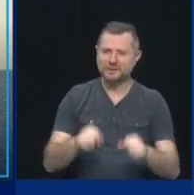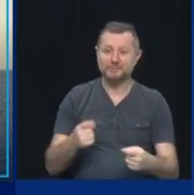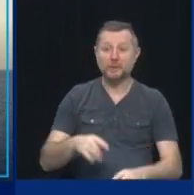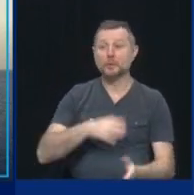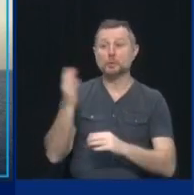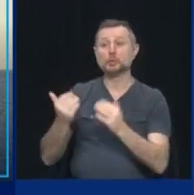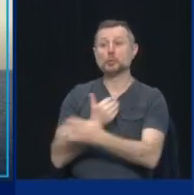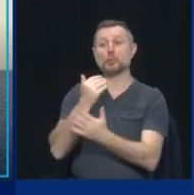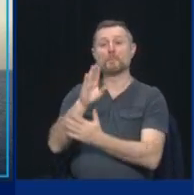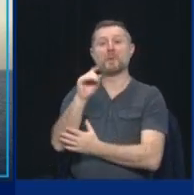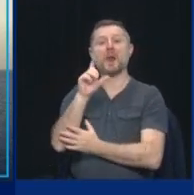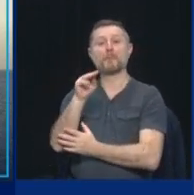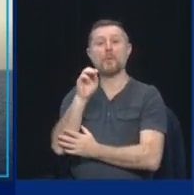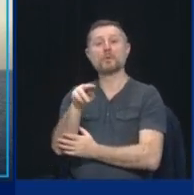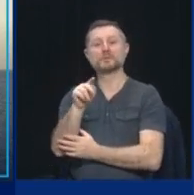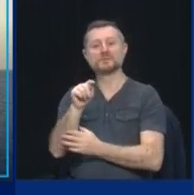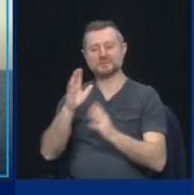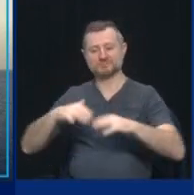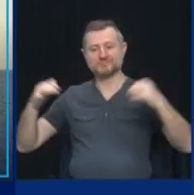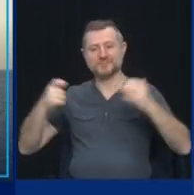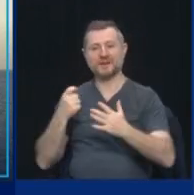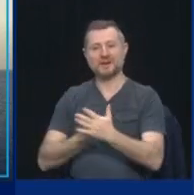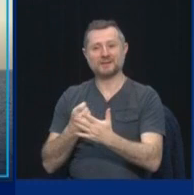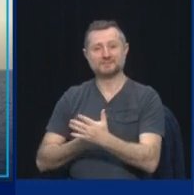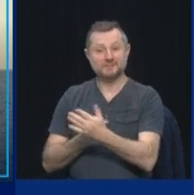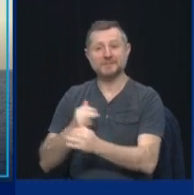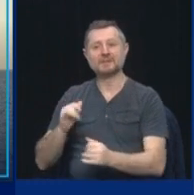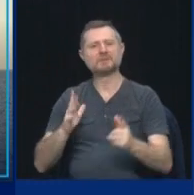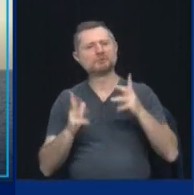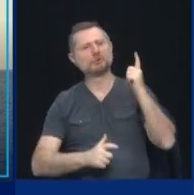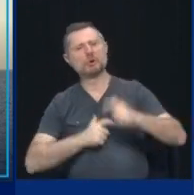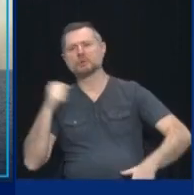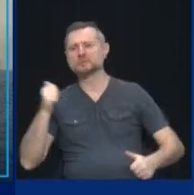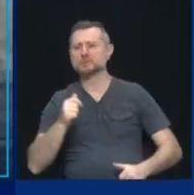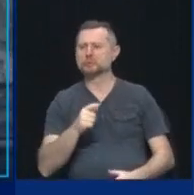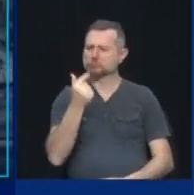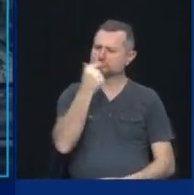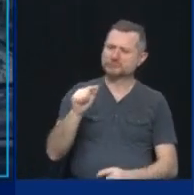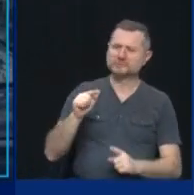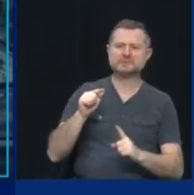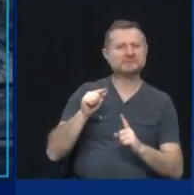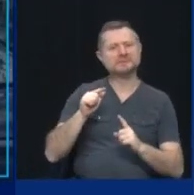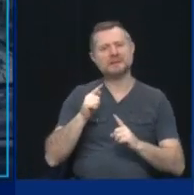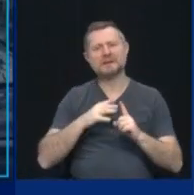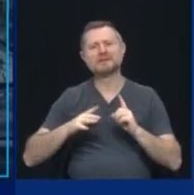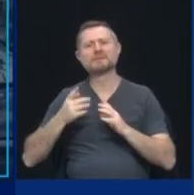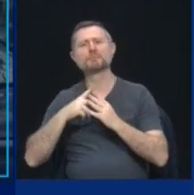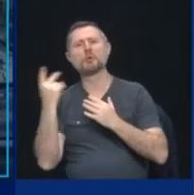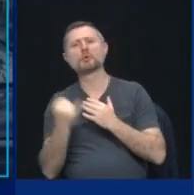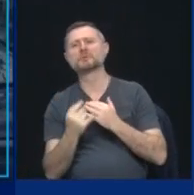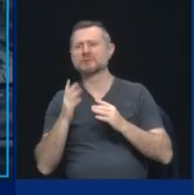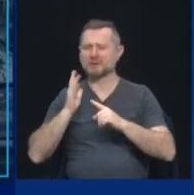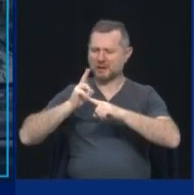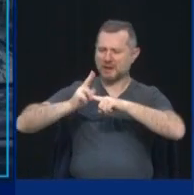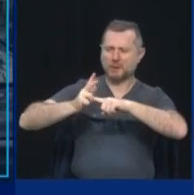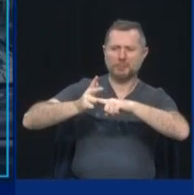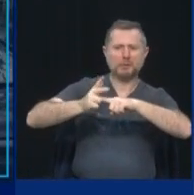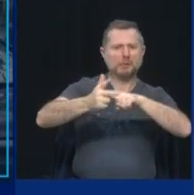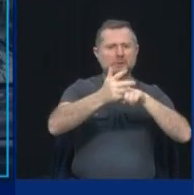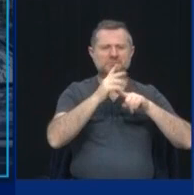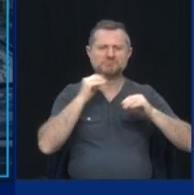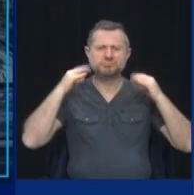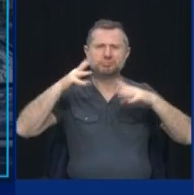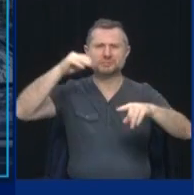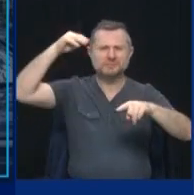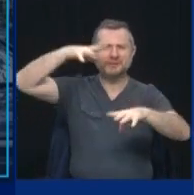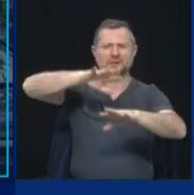the largest green infrastructure program in the United States of America. What's the key